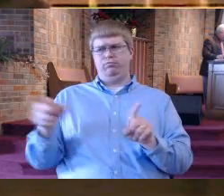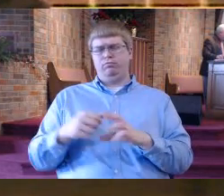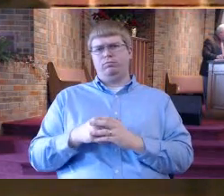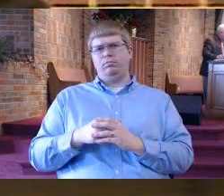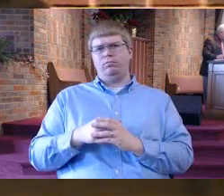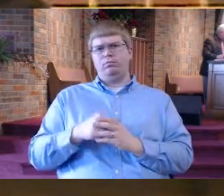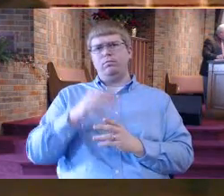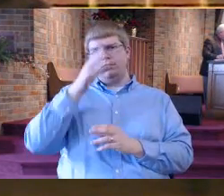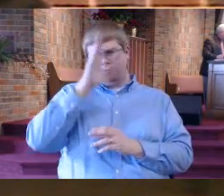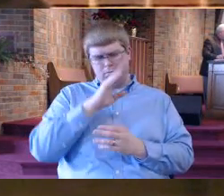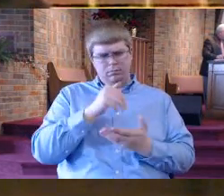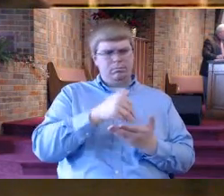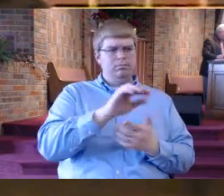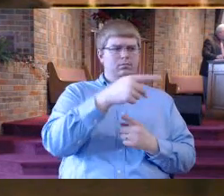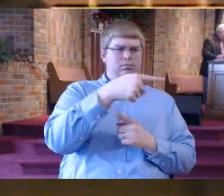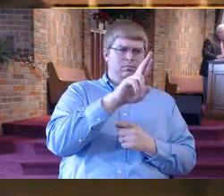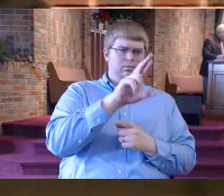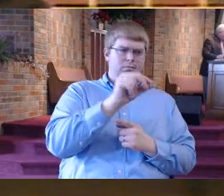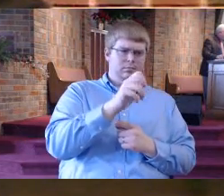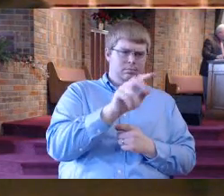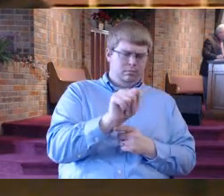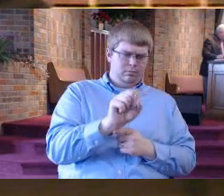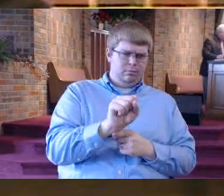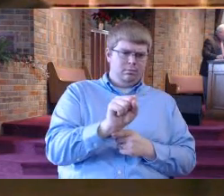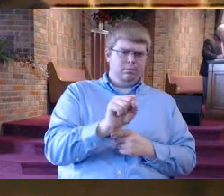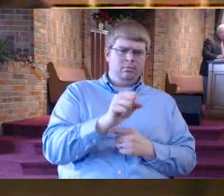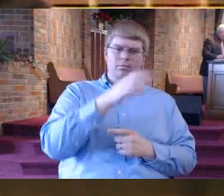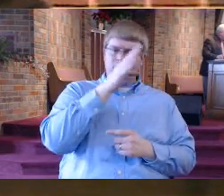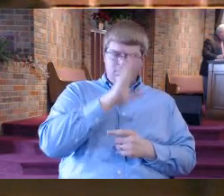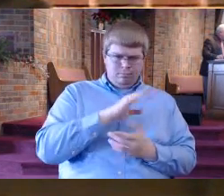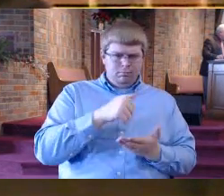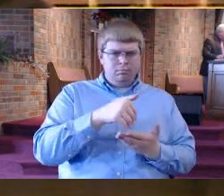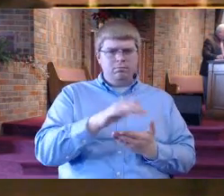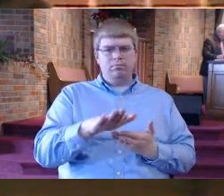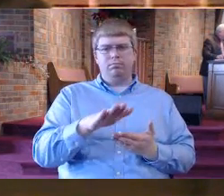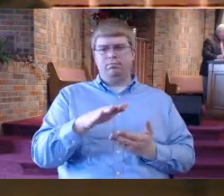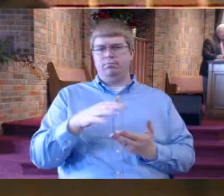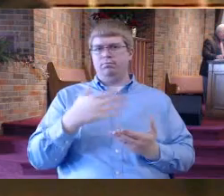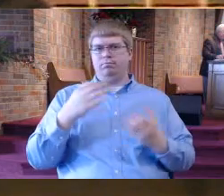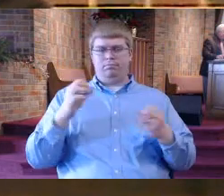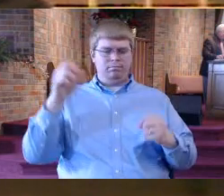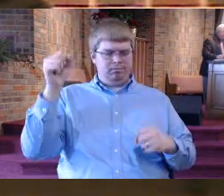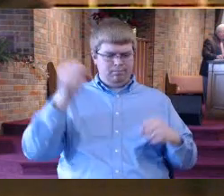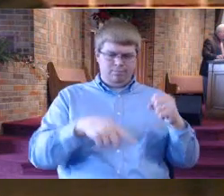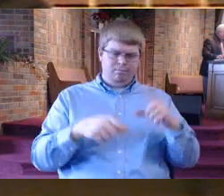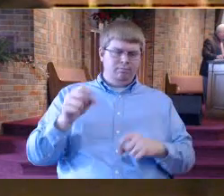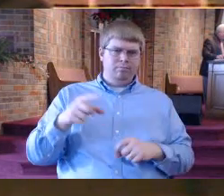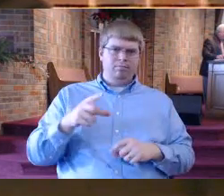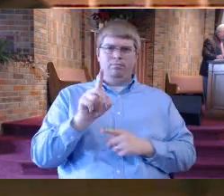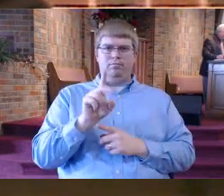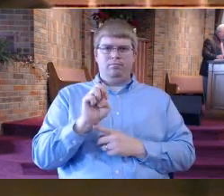God not only sent the prophets, God not only sent destruction,